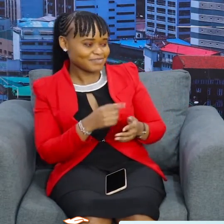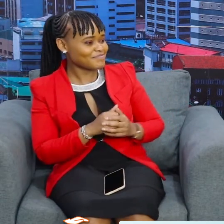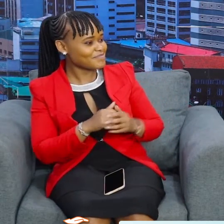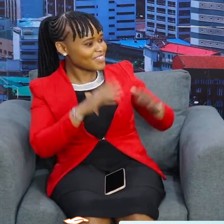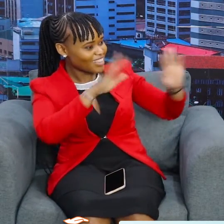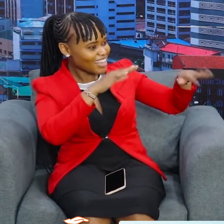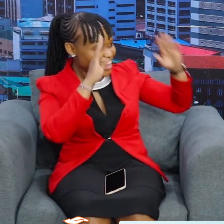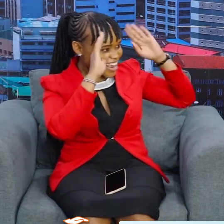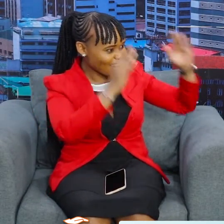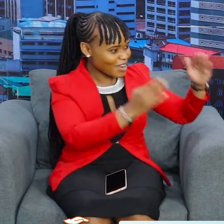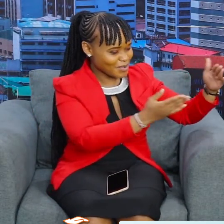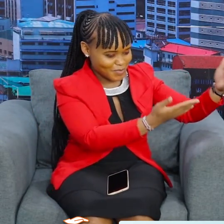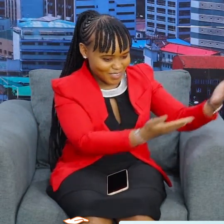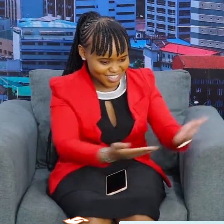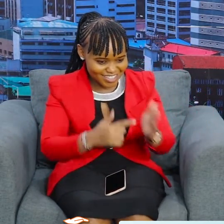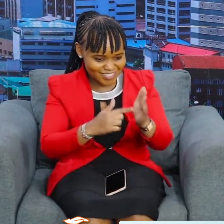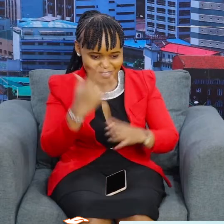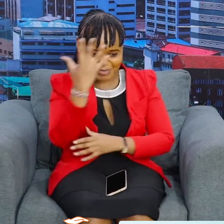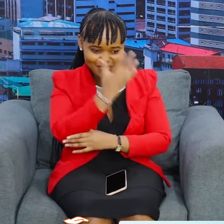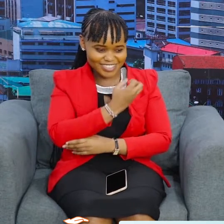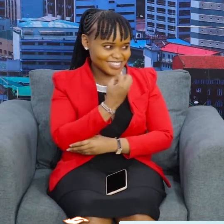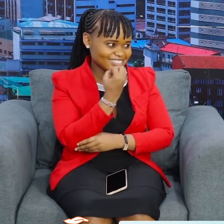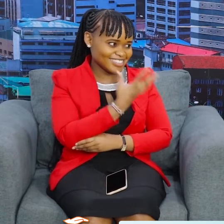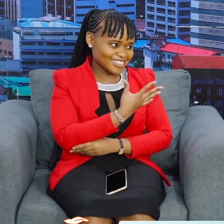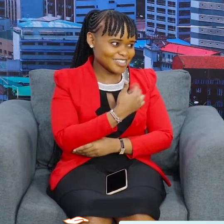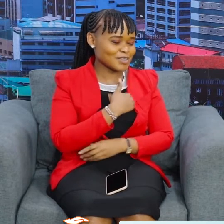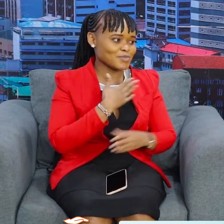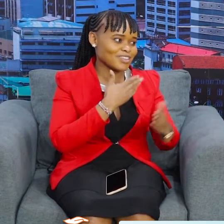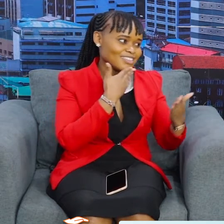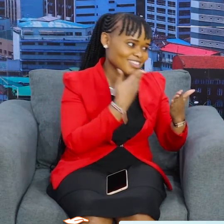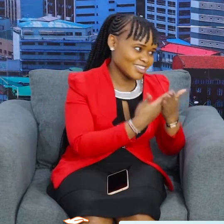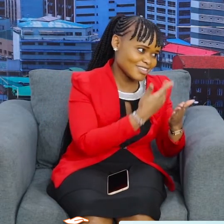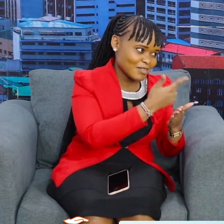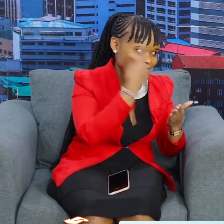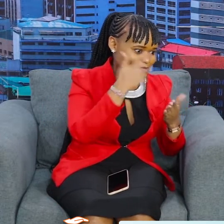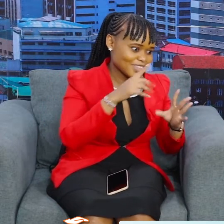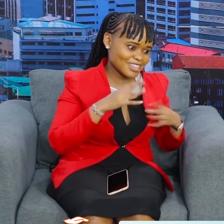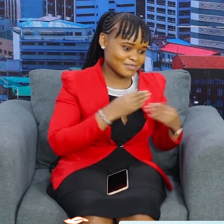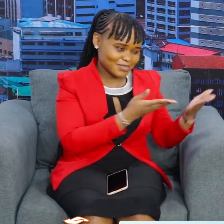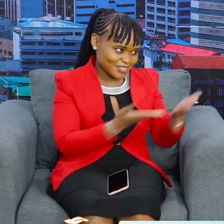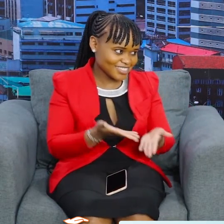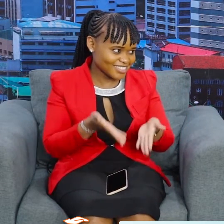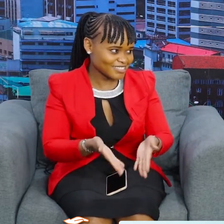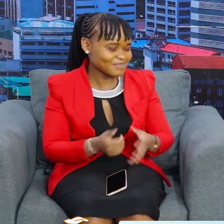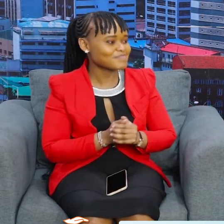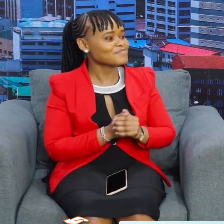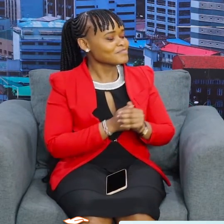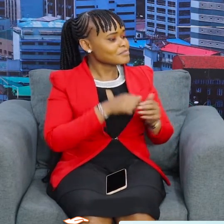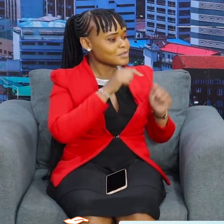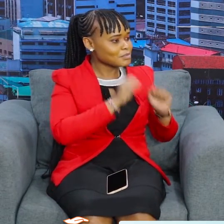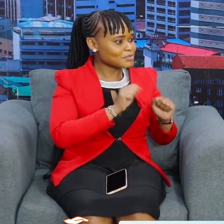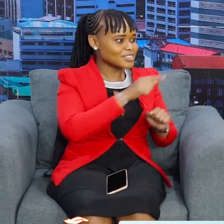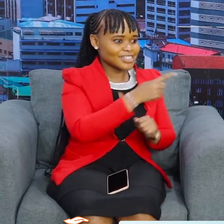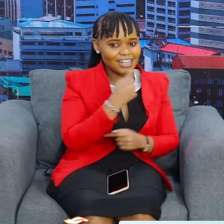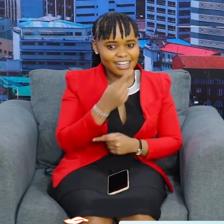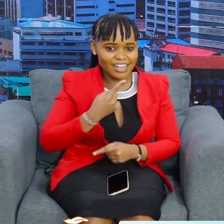He's in the field of filmmaking in theater. So welcome my guest to Glamour Show, and thank you for availing yourself and accepting